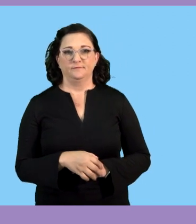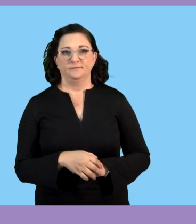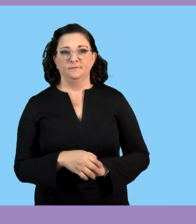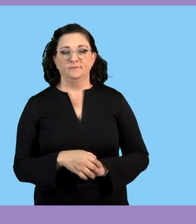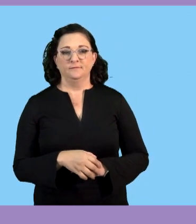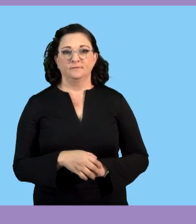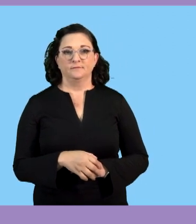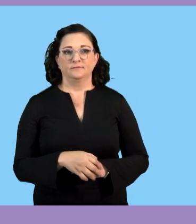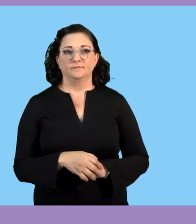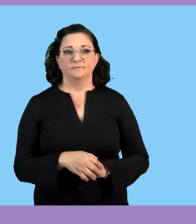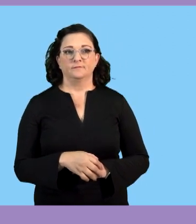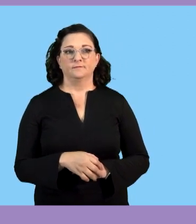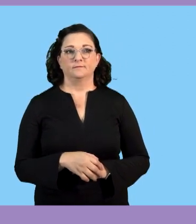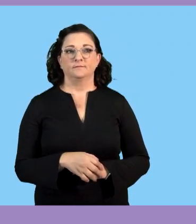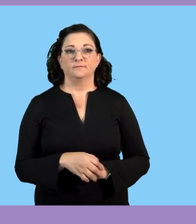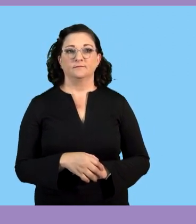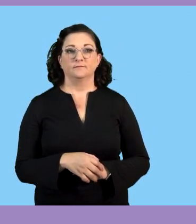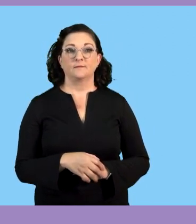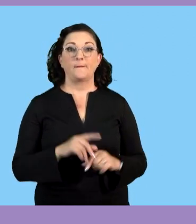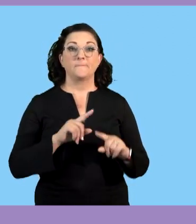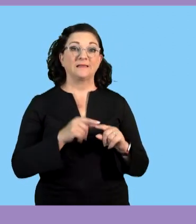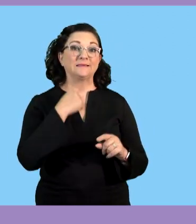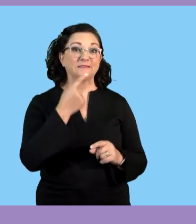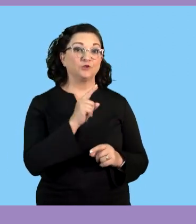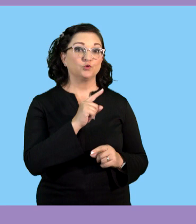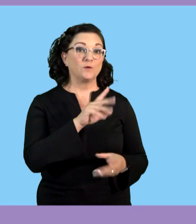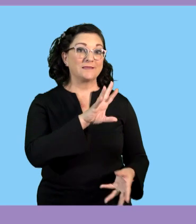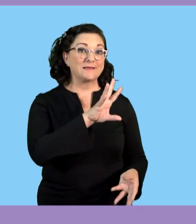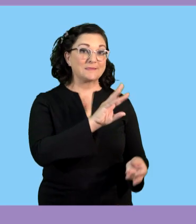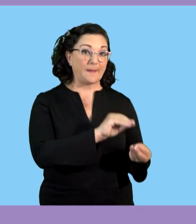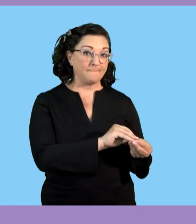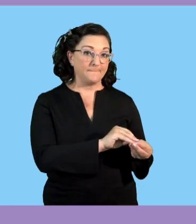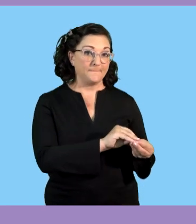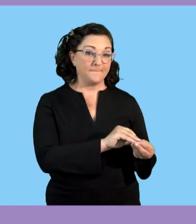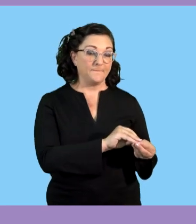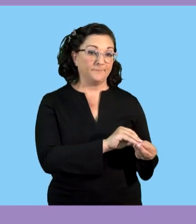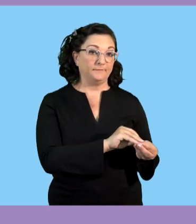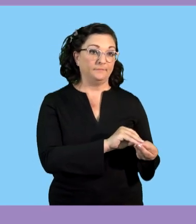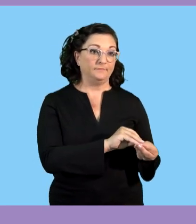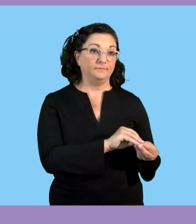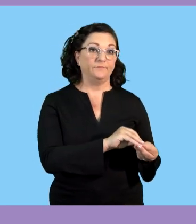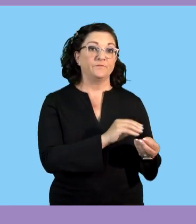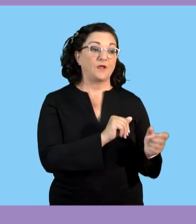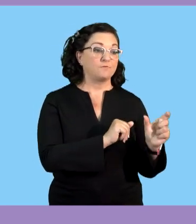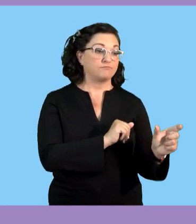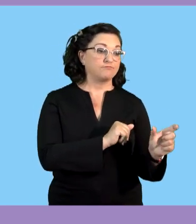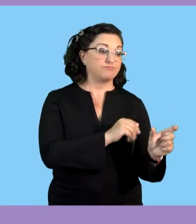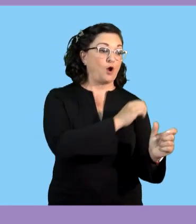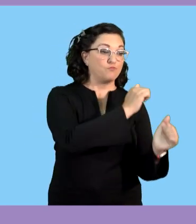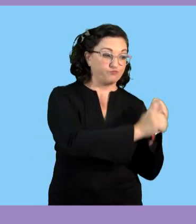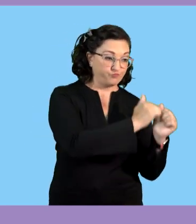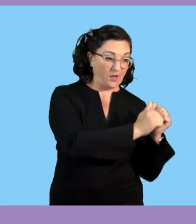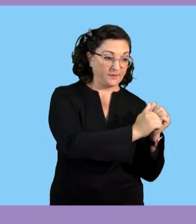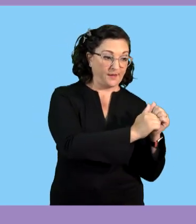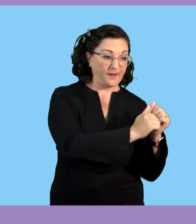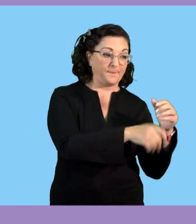to the brother's age. Now, they said here the sum of their ages. So this means that now the brother's